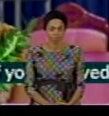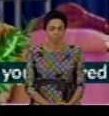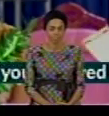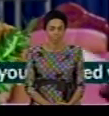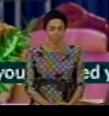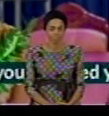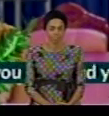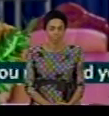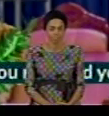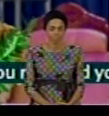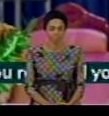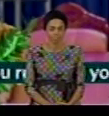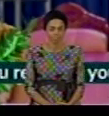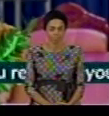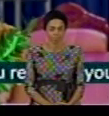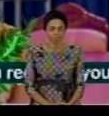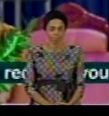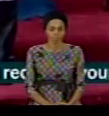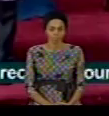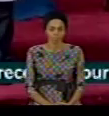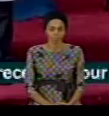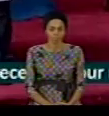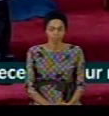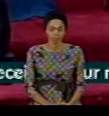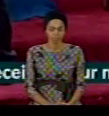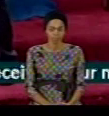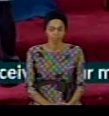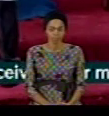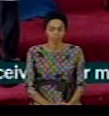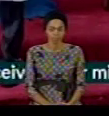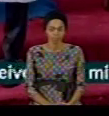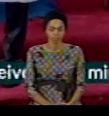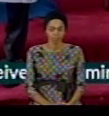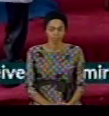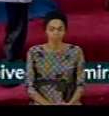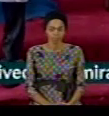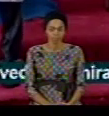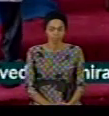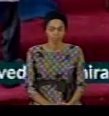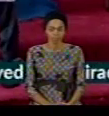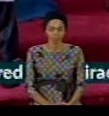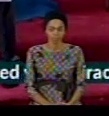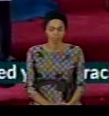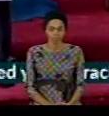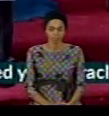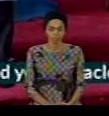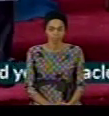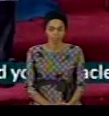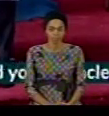we want interpreter please quickly come up you can all right go ahead